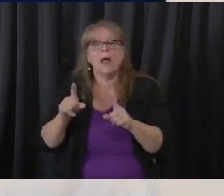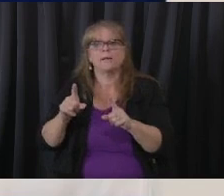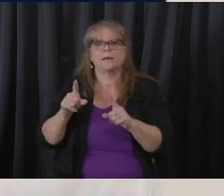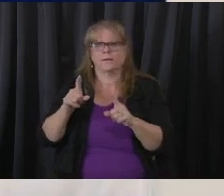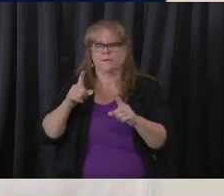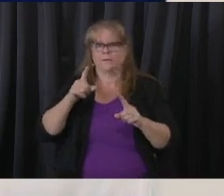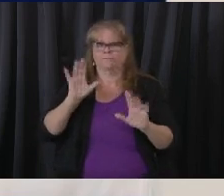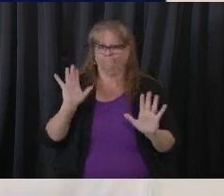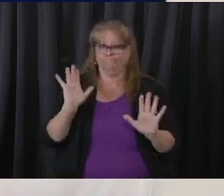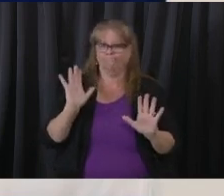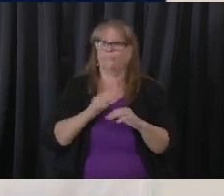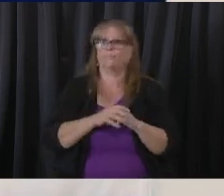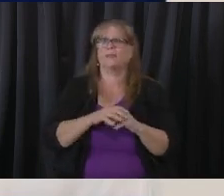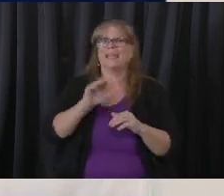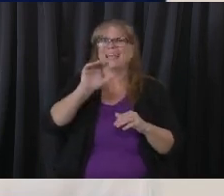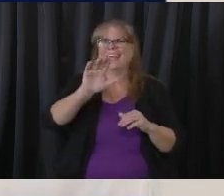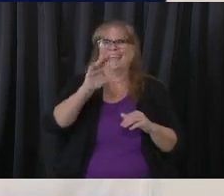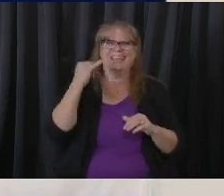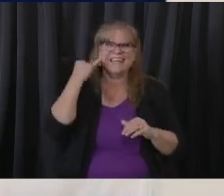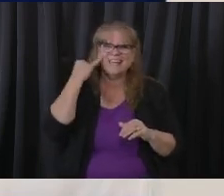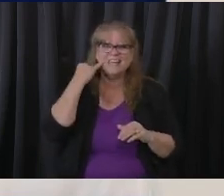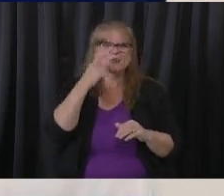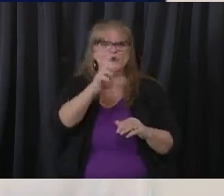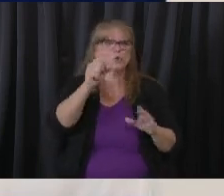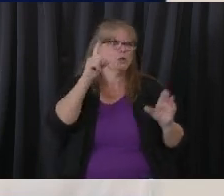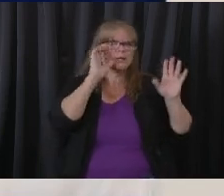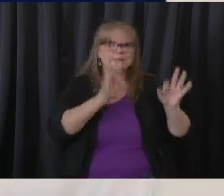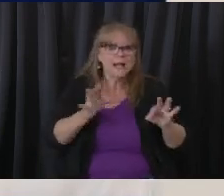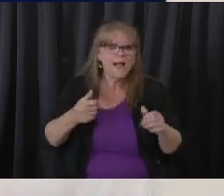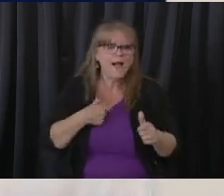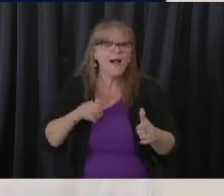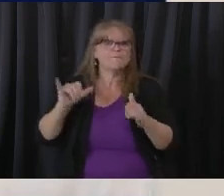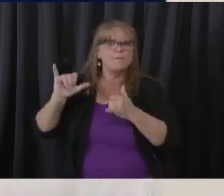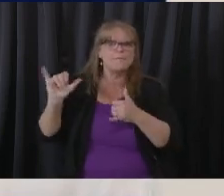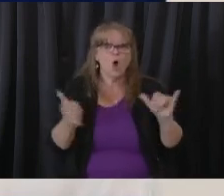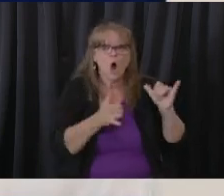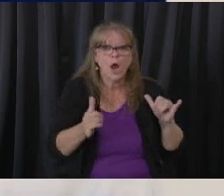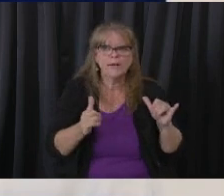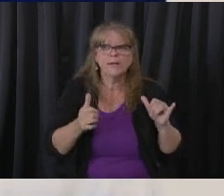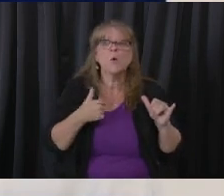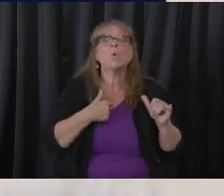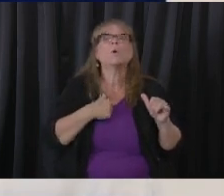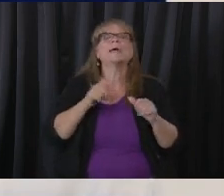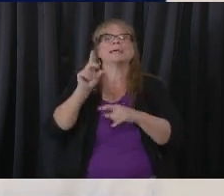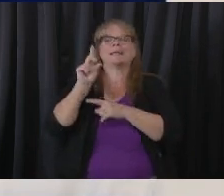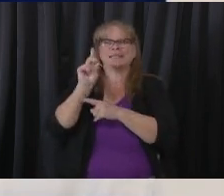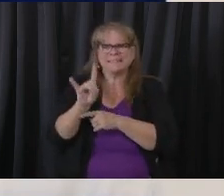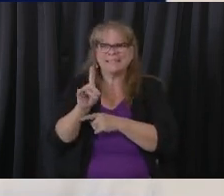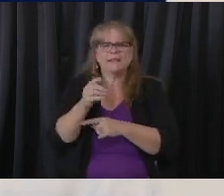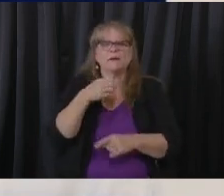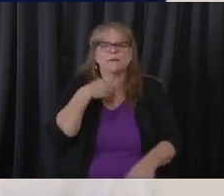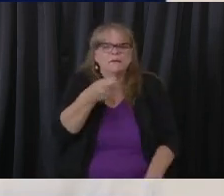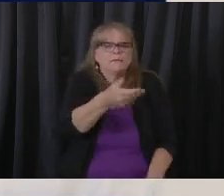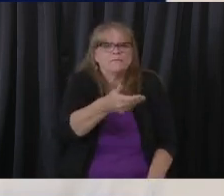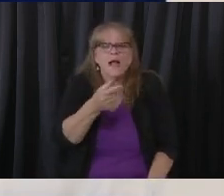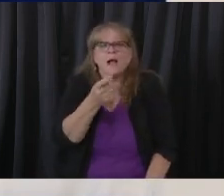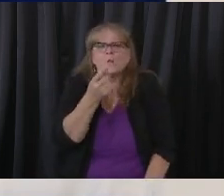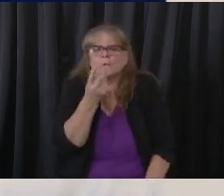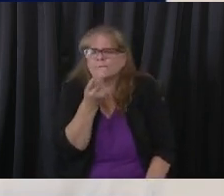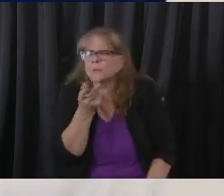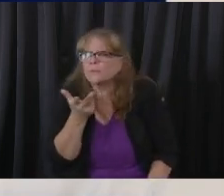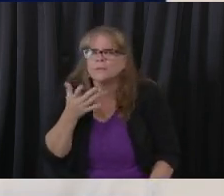one, we had a few kids from his class over. So not the normal social interactions of having to invite the whole class. We kept it